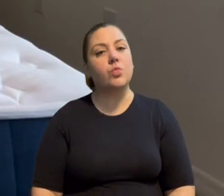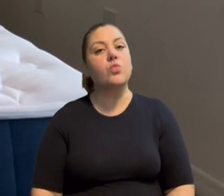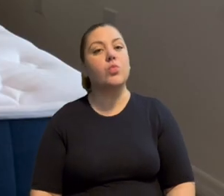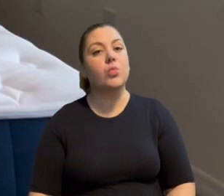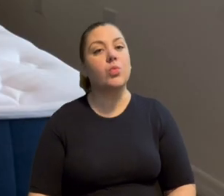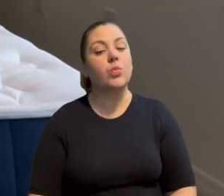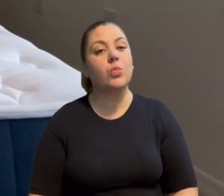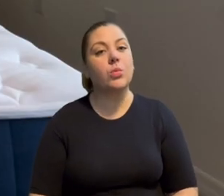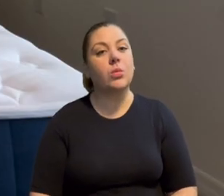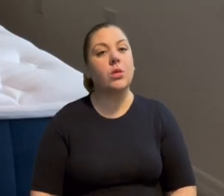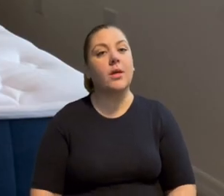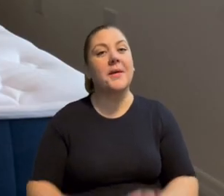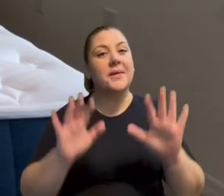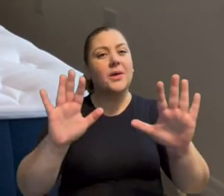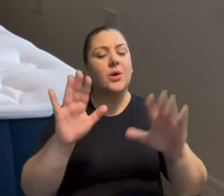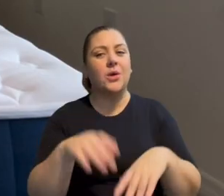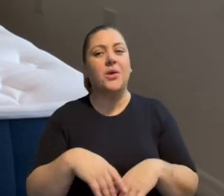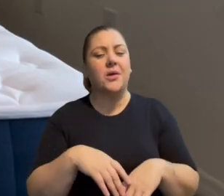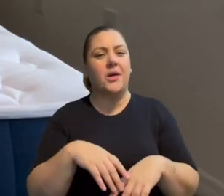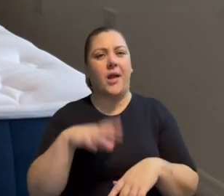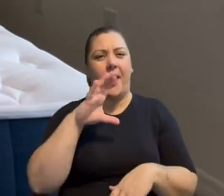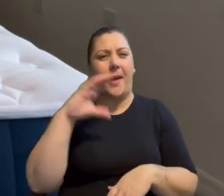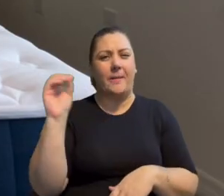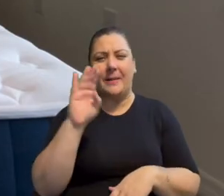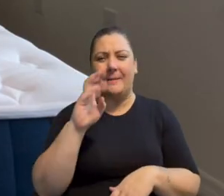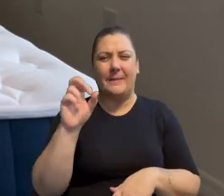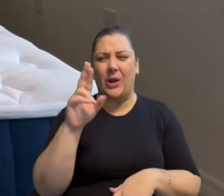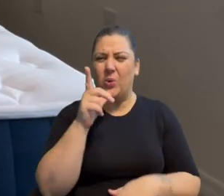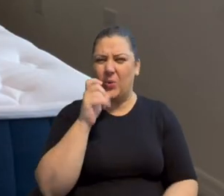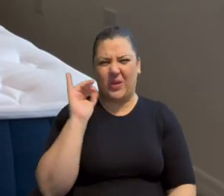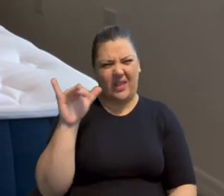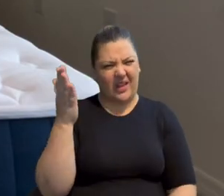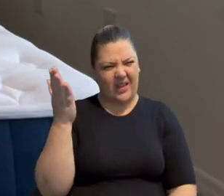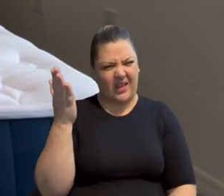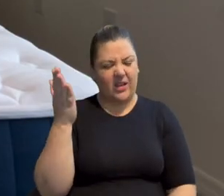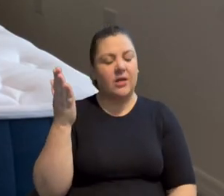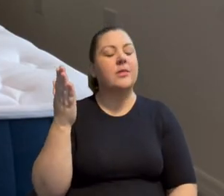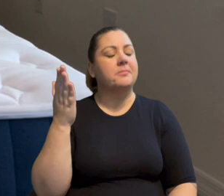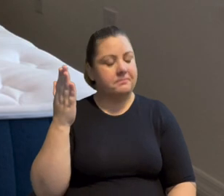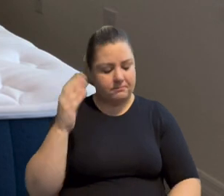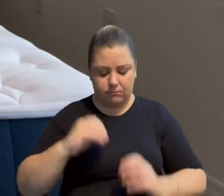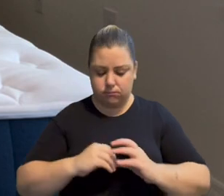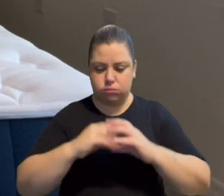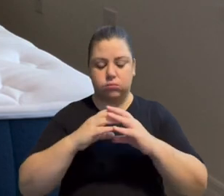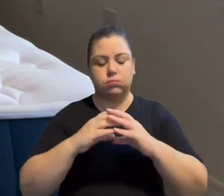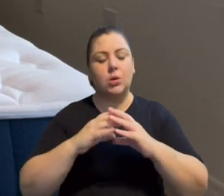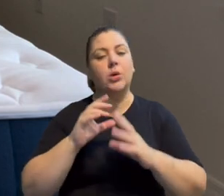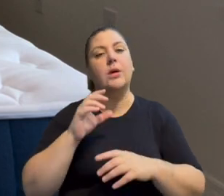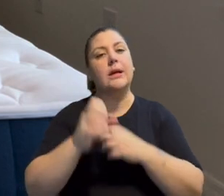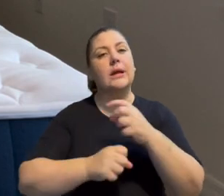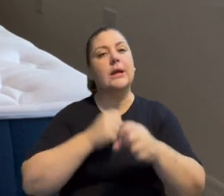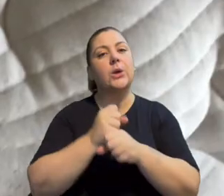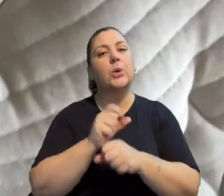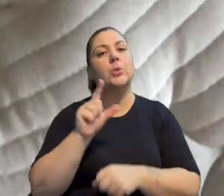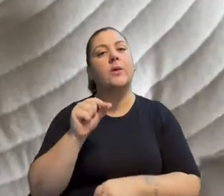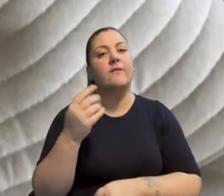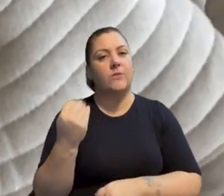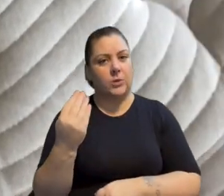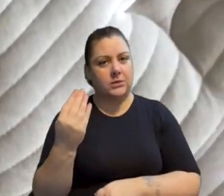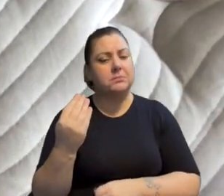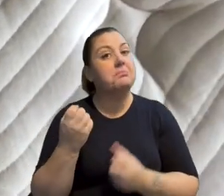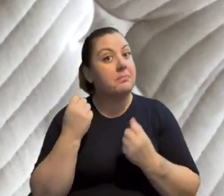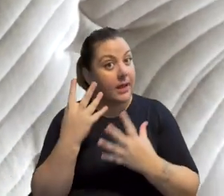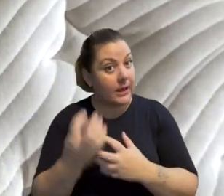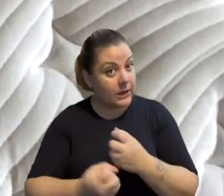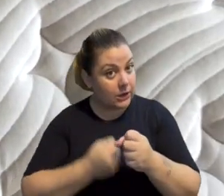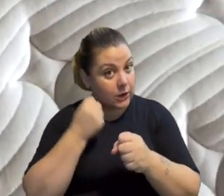So let's first dive into who is Bear Mattress. So they actually started back in 2014, so they've been around for a good amount of time. They